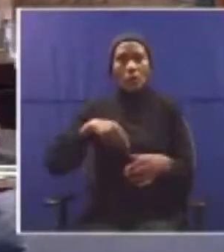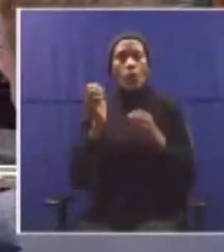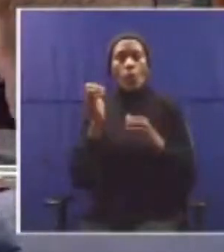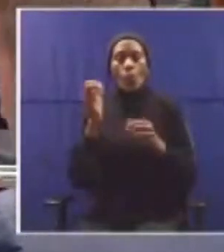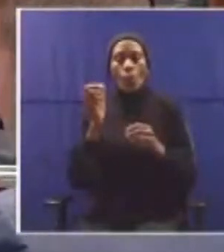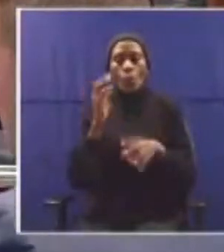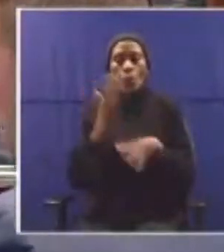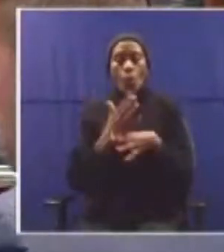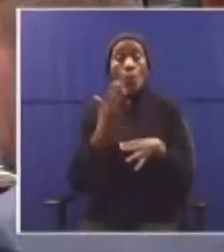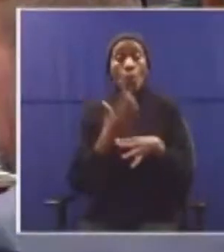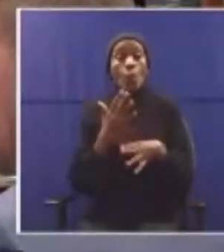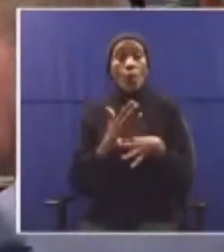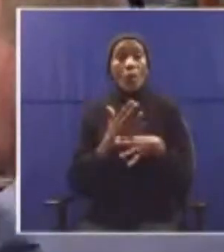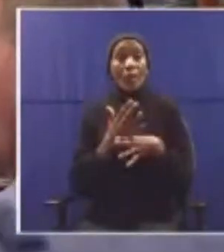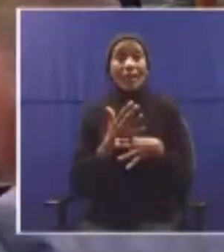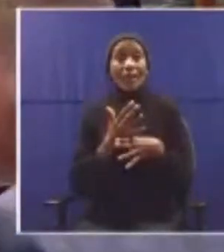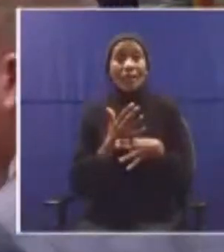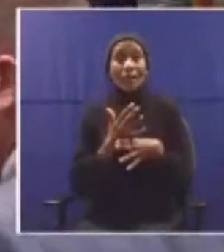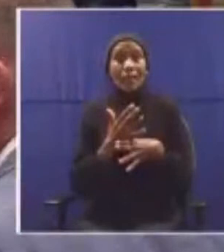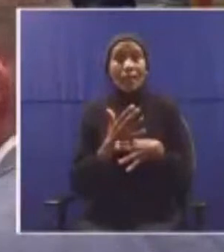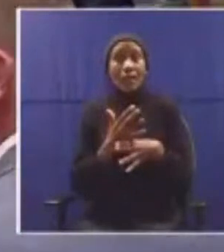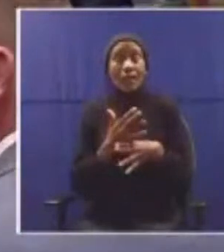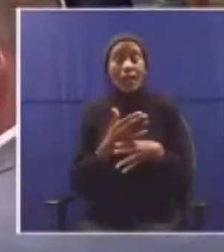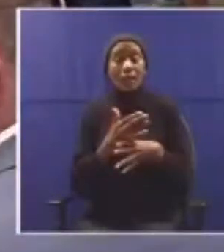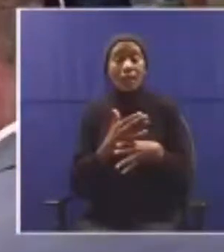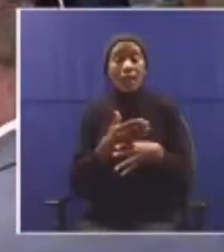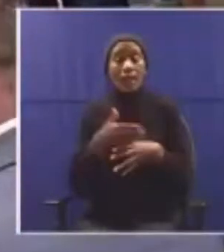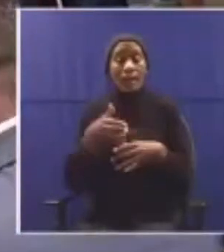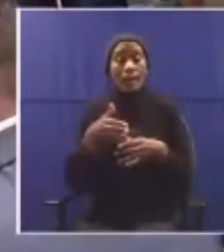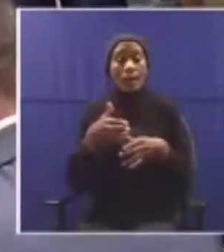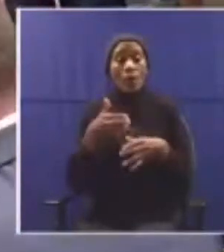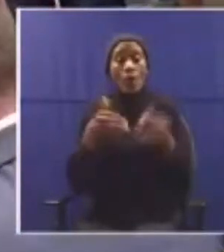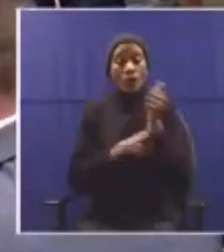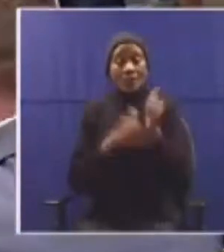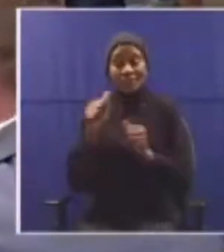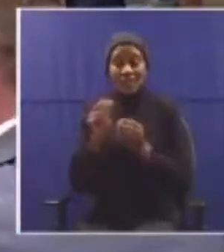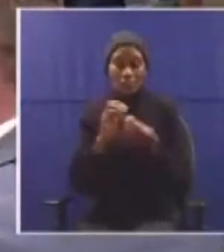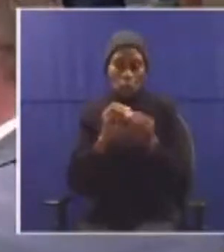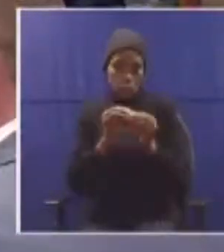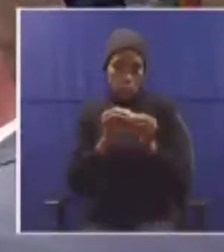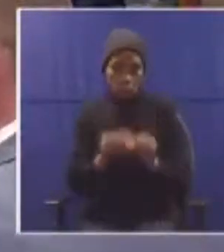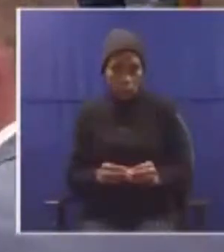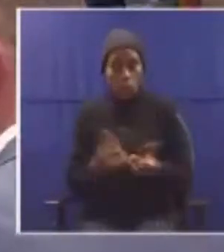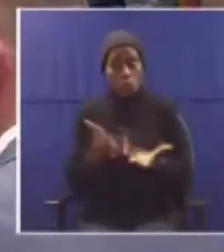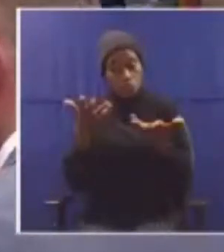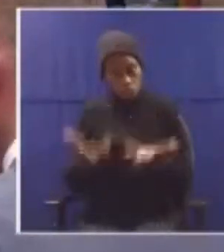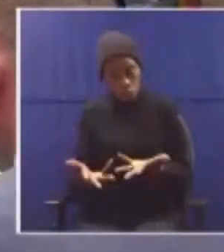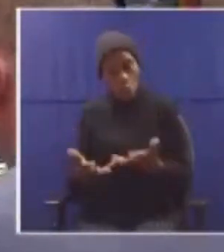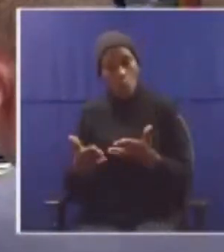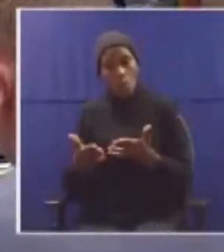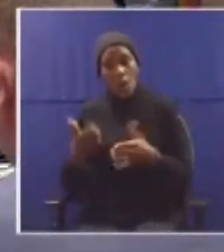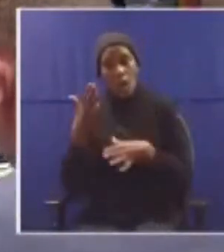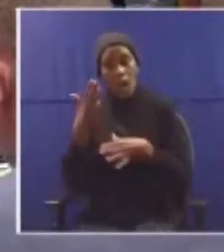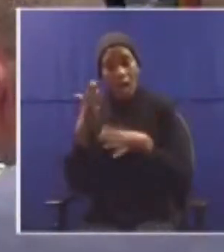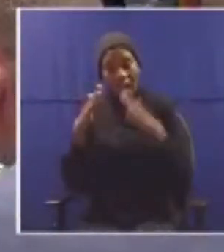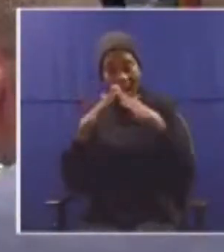So Parliament doesn't pay for more than a week in a hotel. Thank you very much.